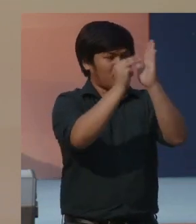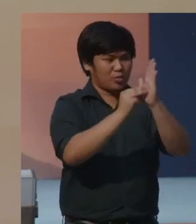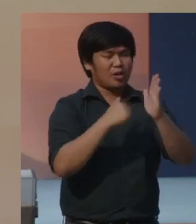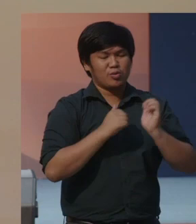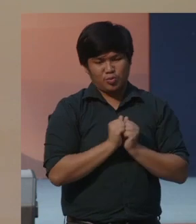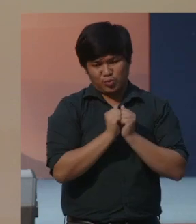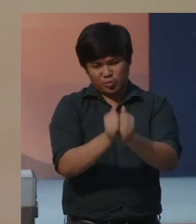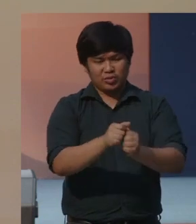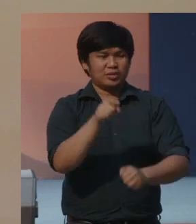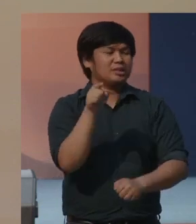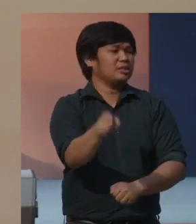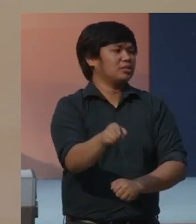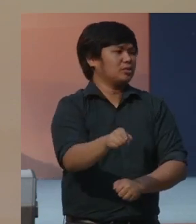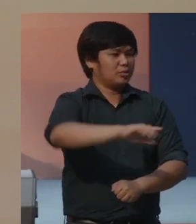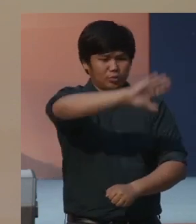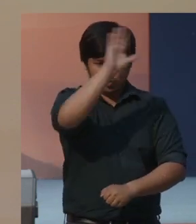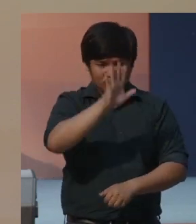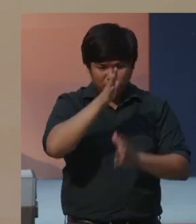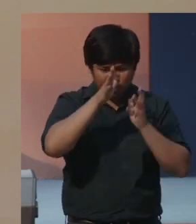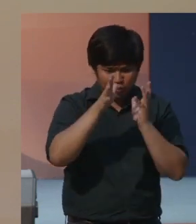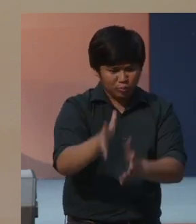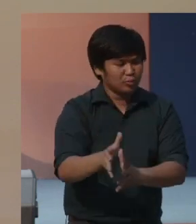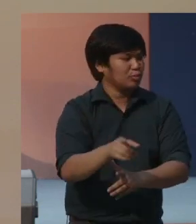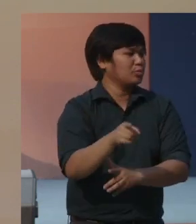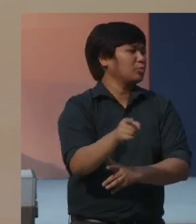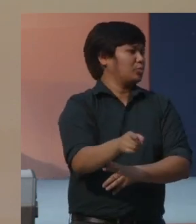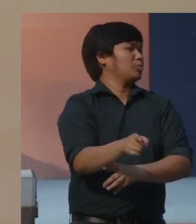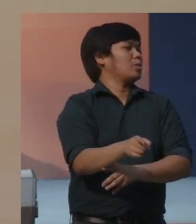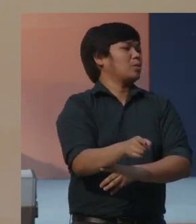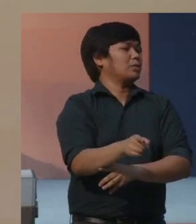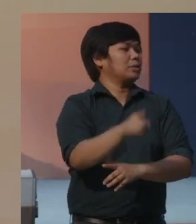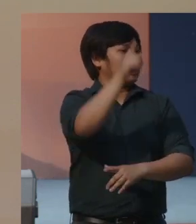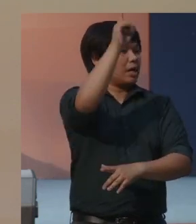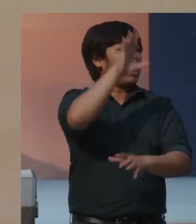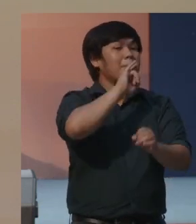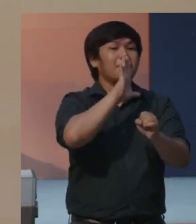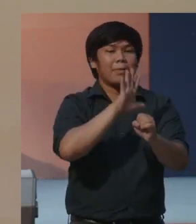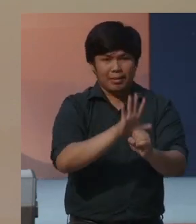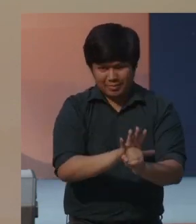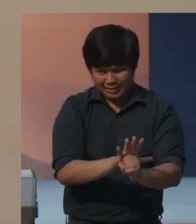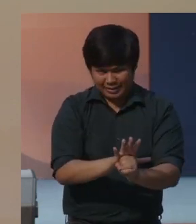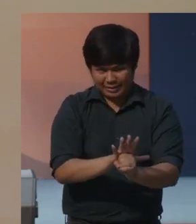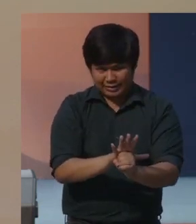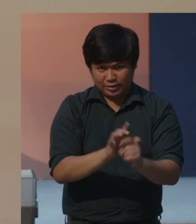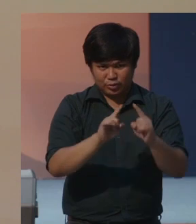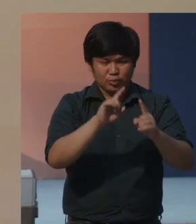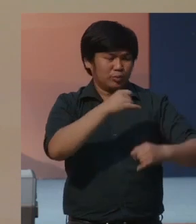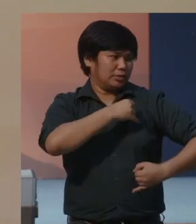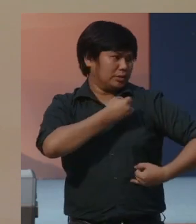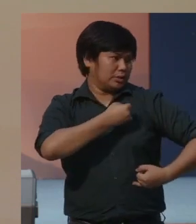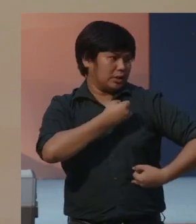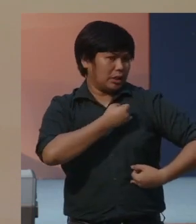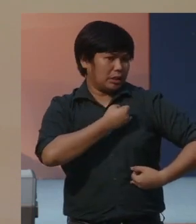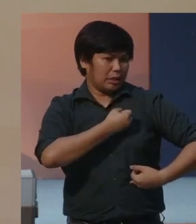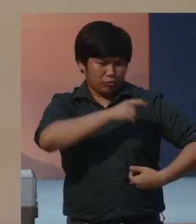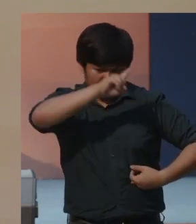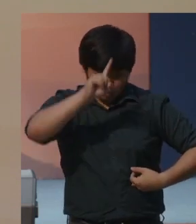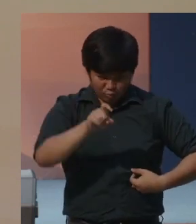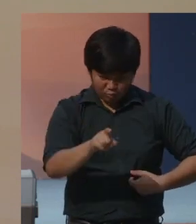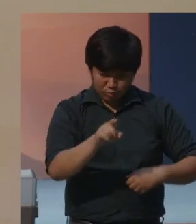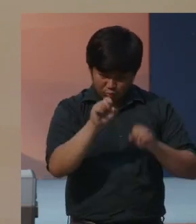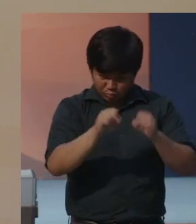you. I will not leave you or forsake you." Yung pong hamon ng Panginoon kay